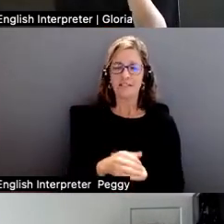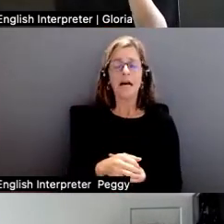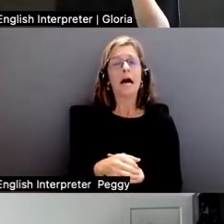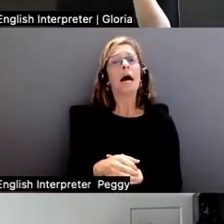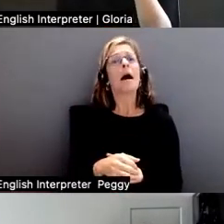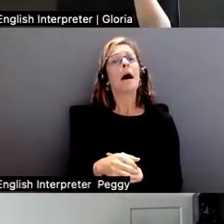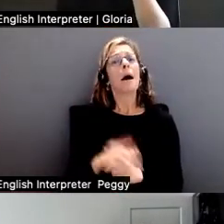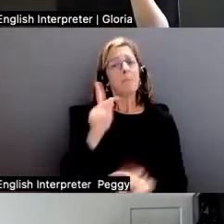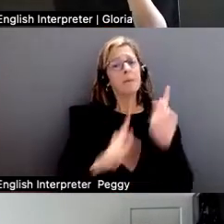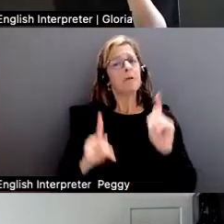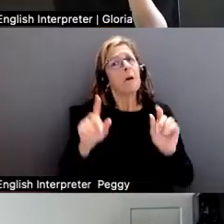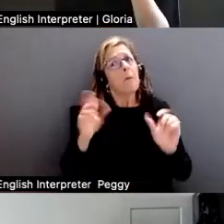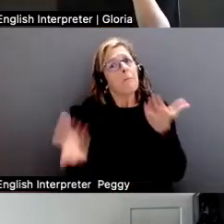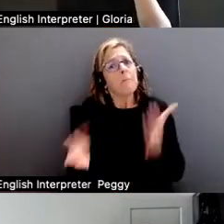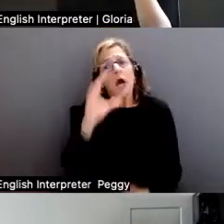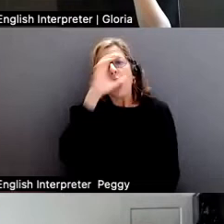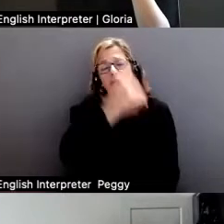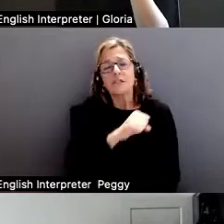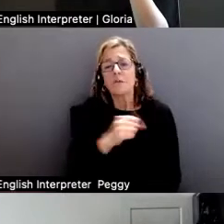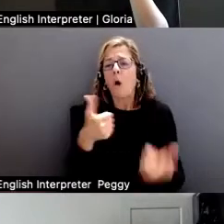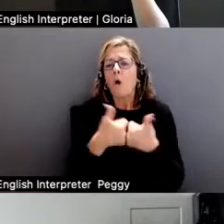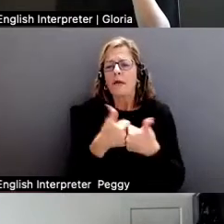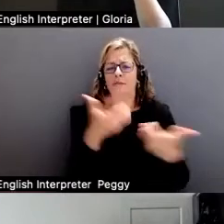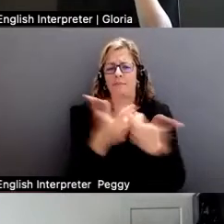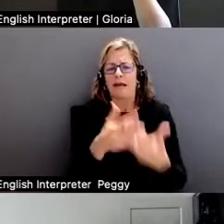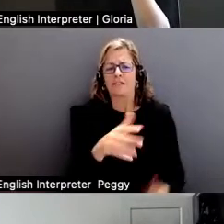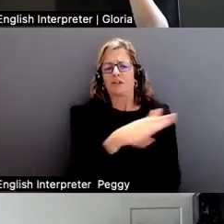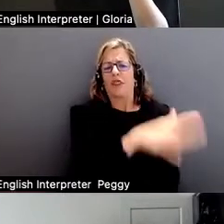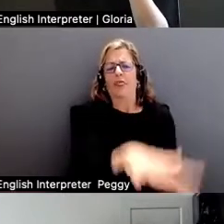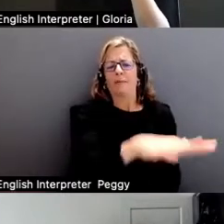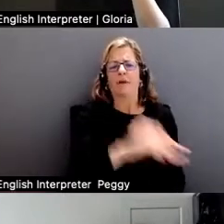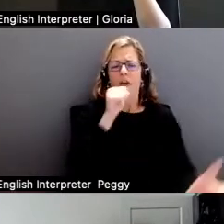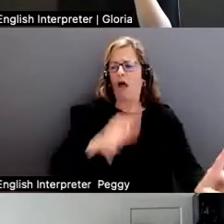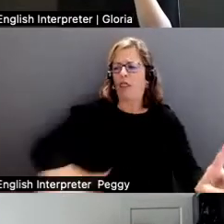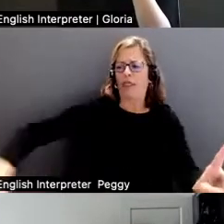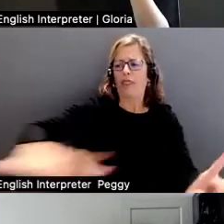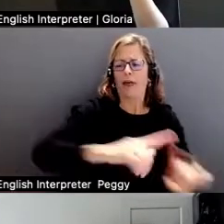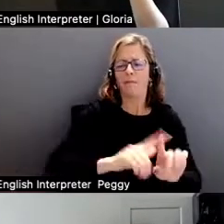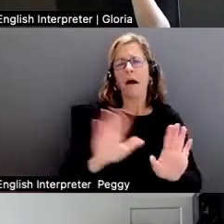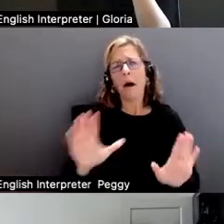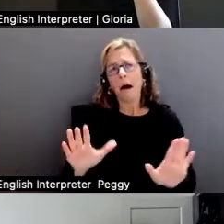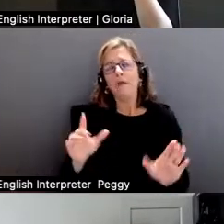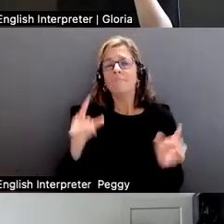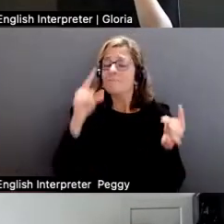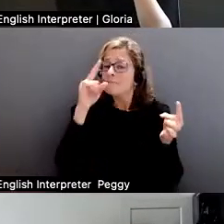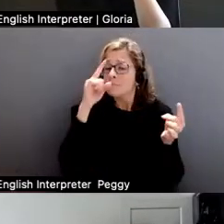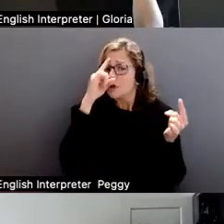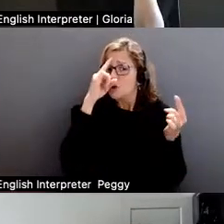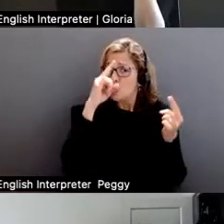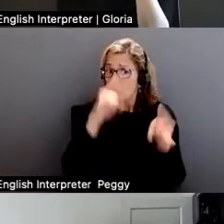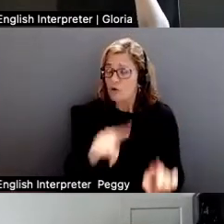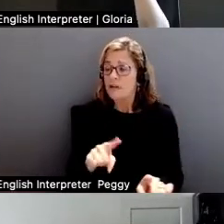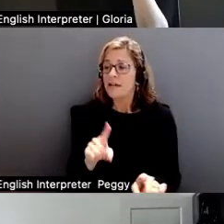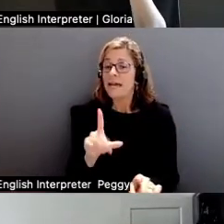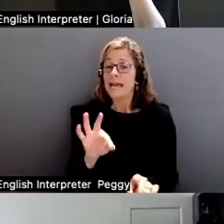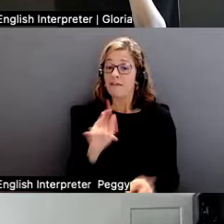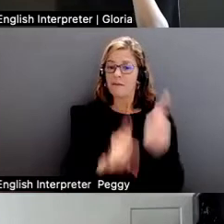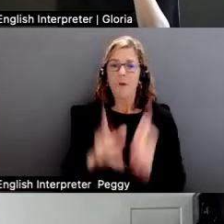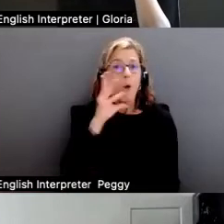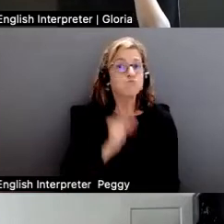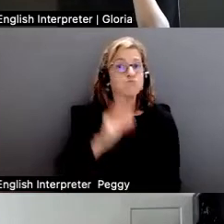demographic. And I agree that people with a lot of experience playing games may find them very quickly